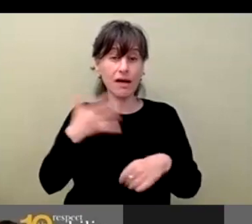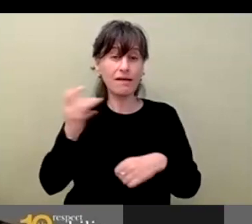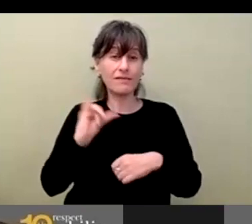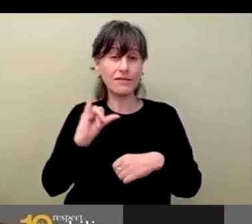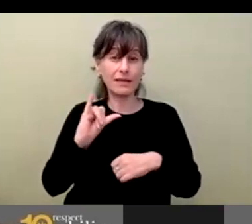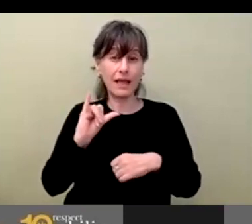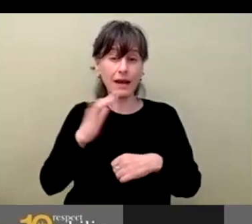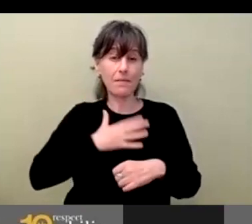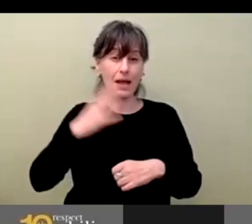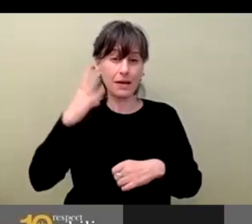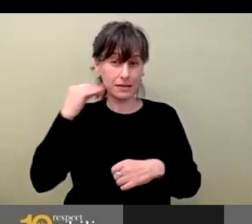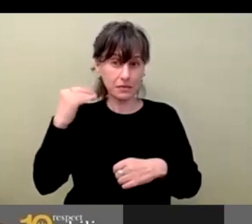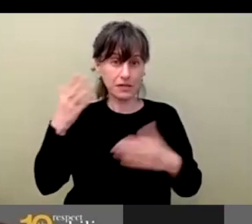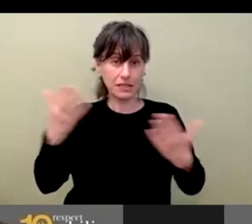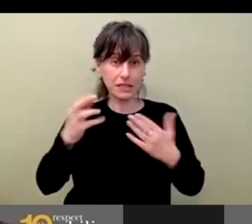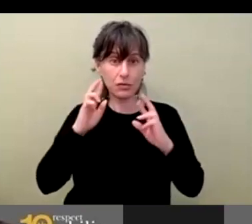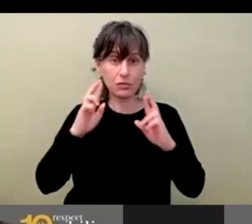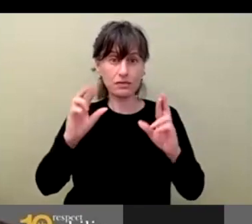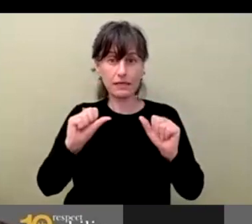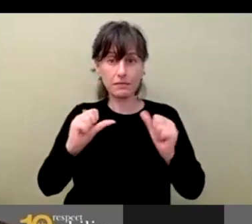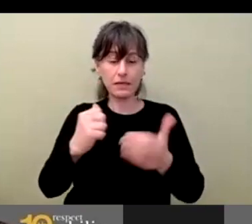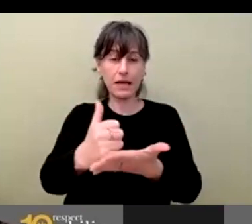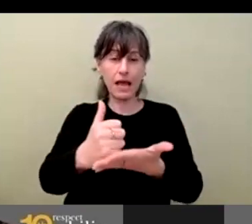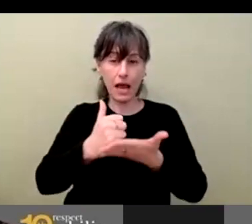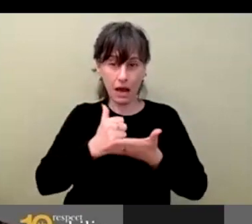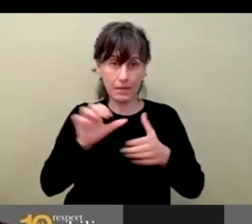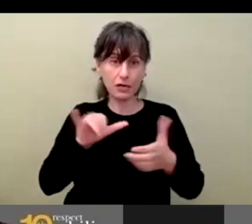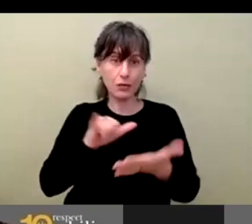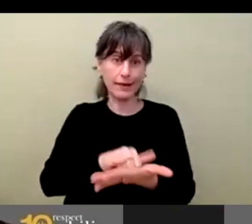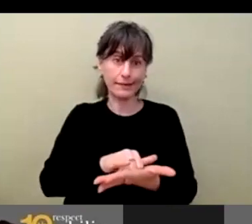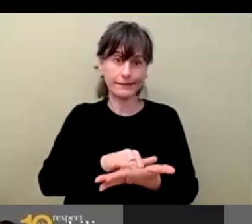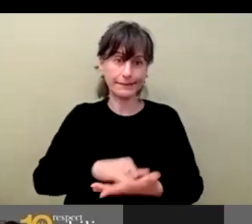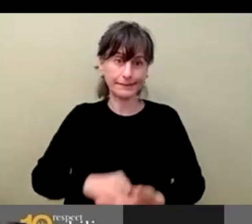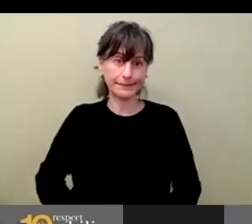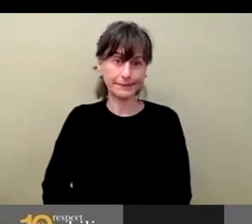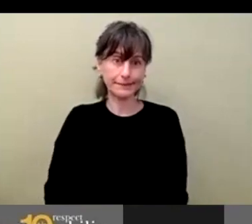my experience at RespectAbility has really helped me do that.